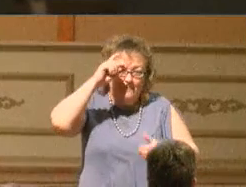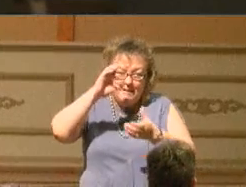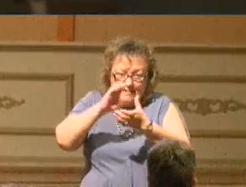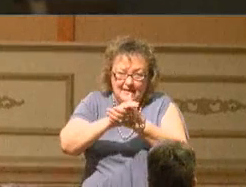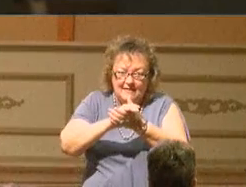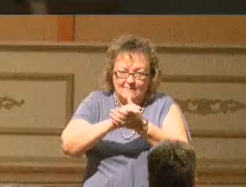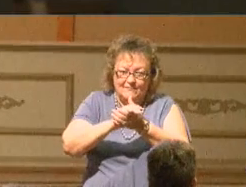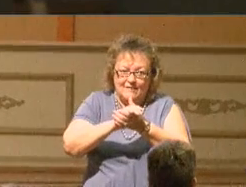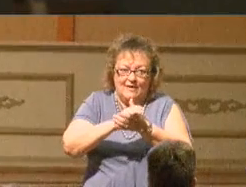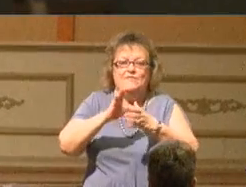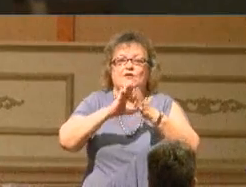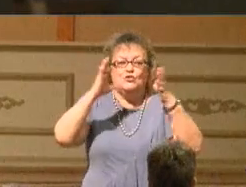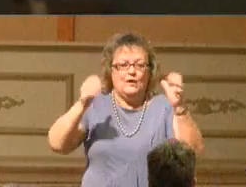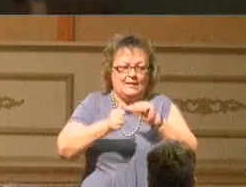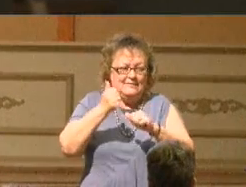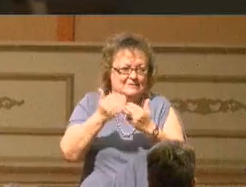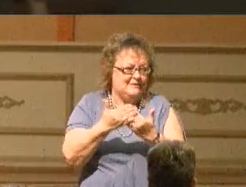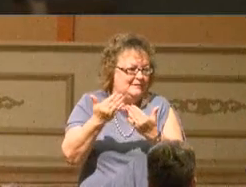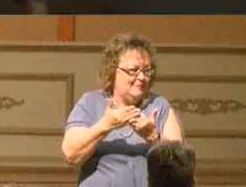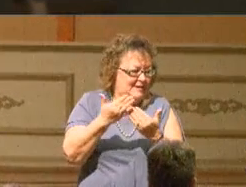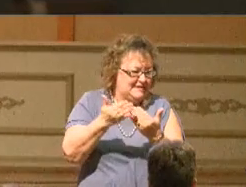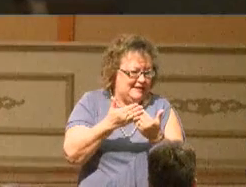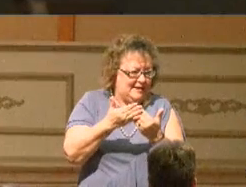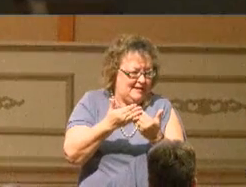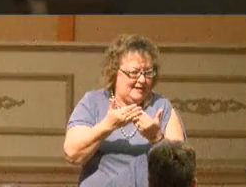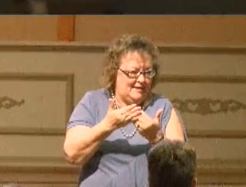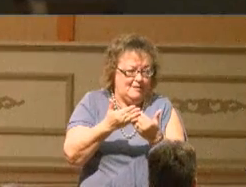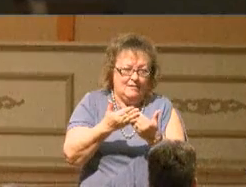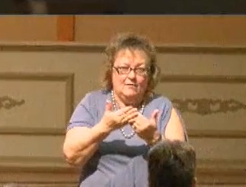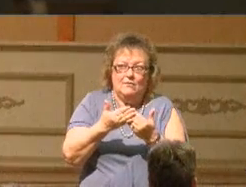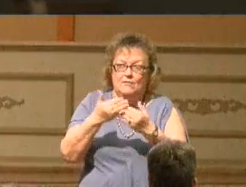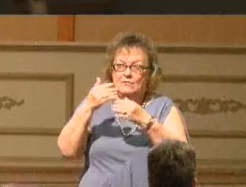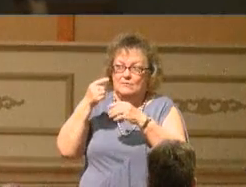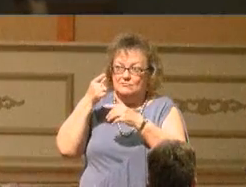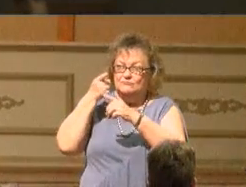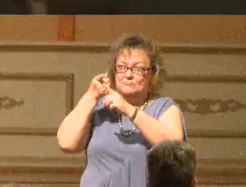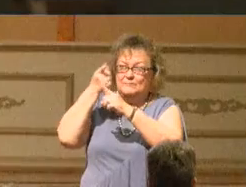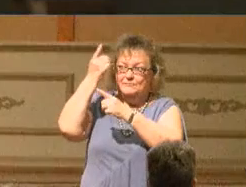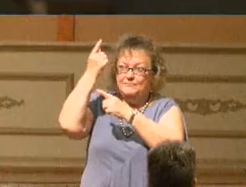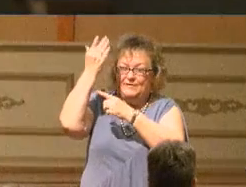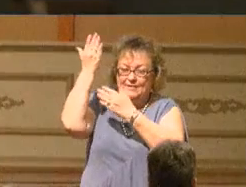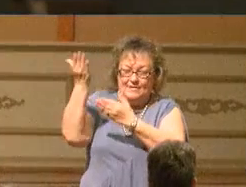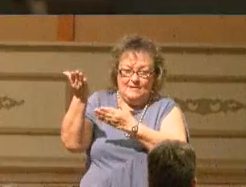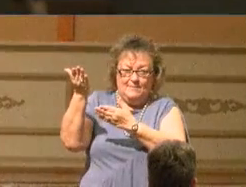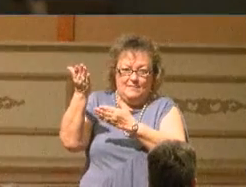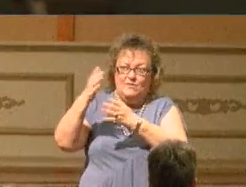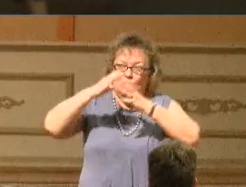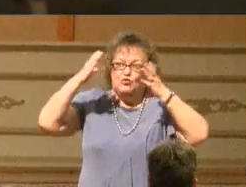"believeth," the greatest simplicity, "on him," the greatest person,